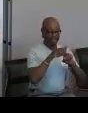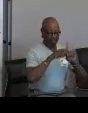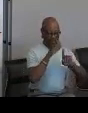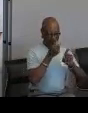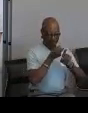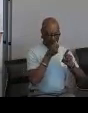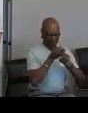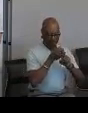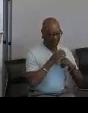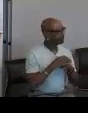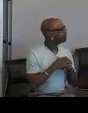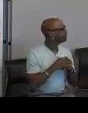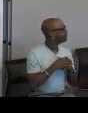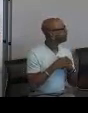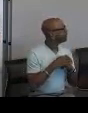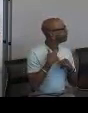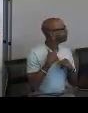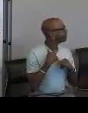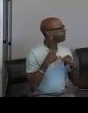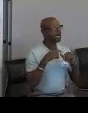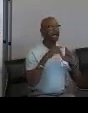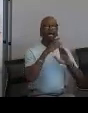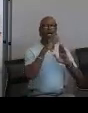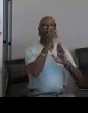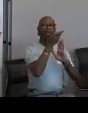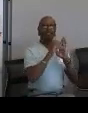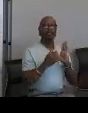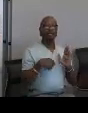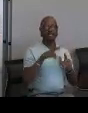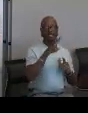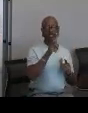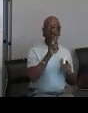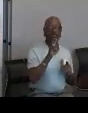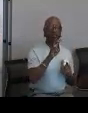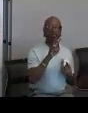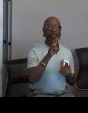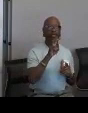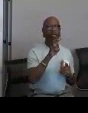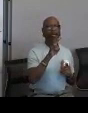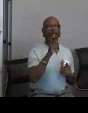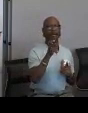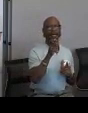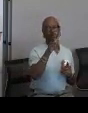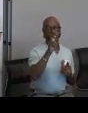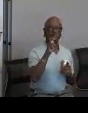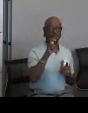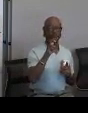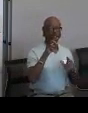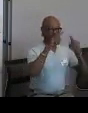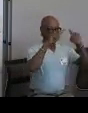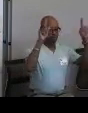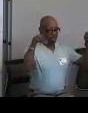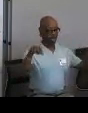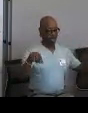itself, I drew the elevator in a 200 by 200 square. What to know about SVG is that